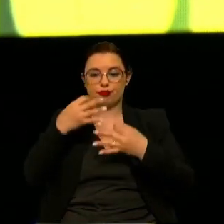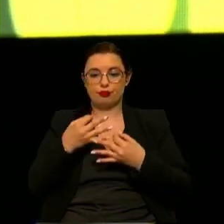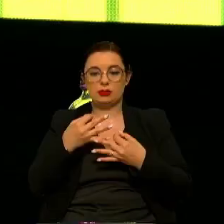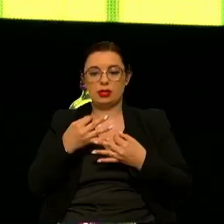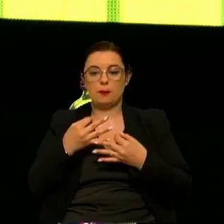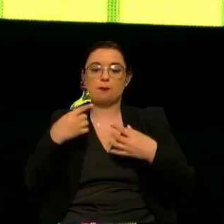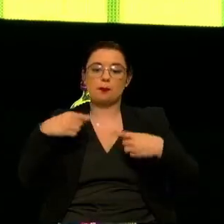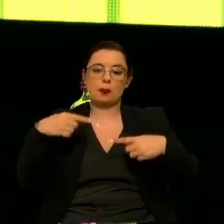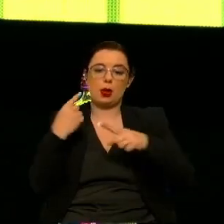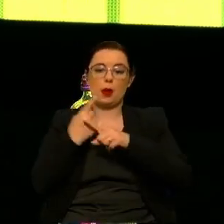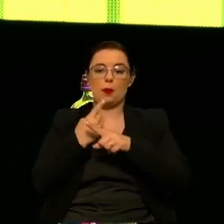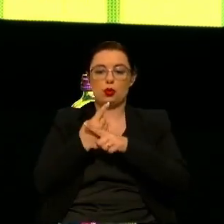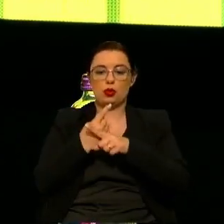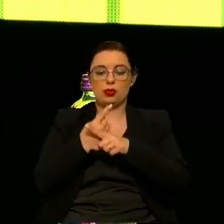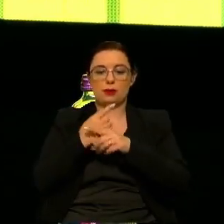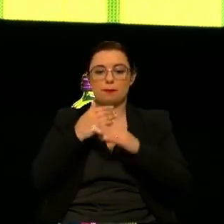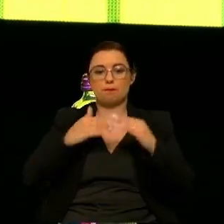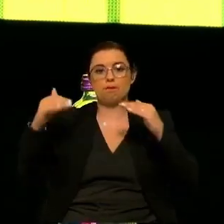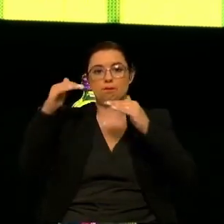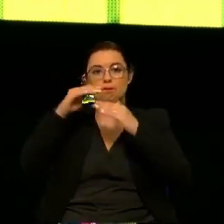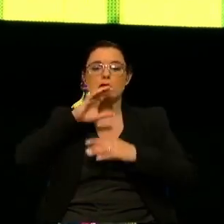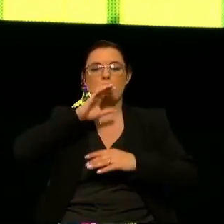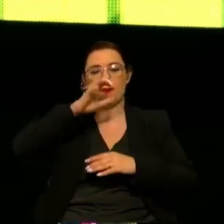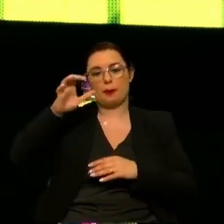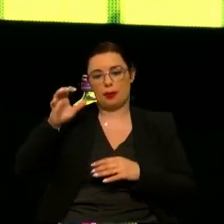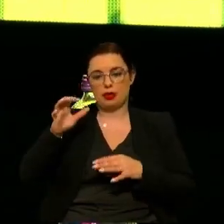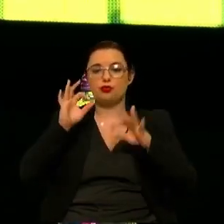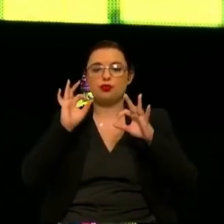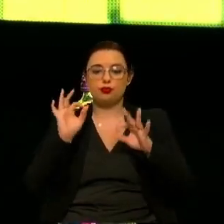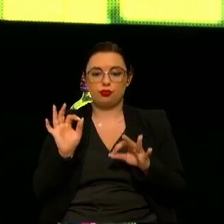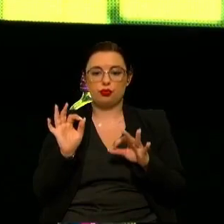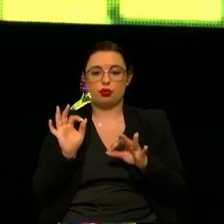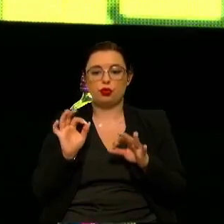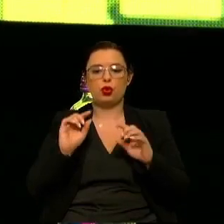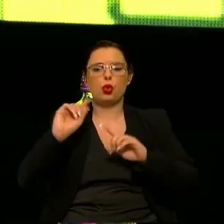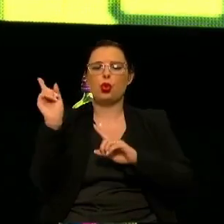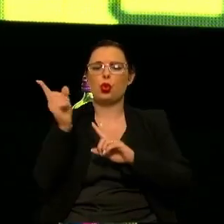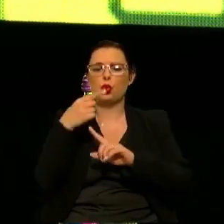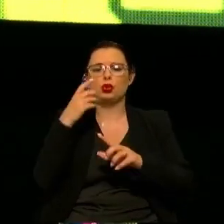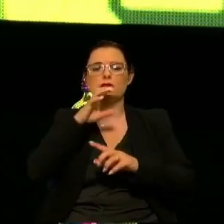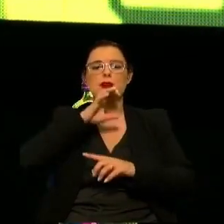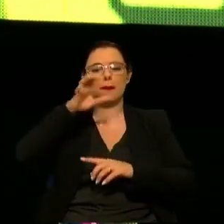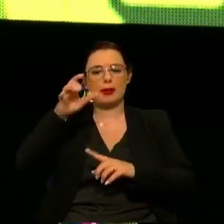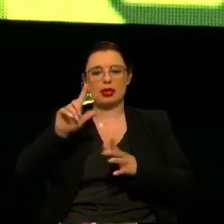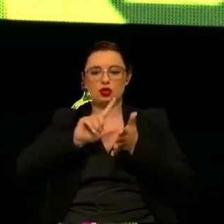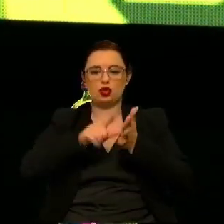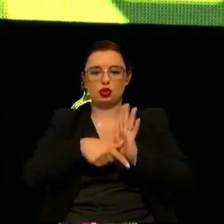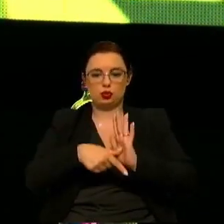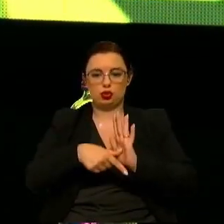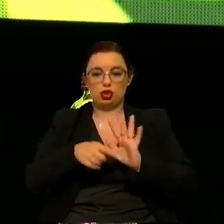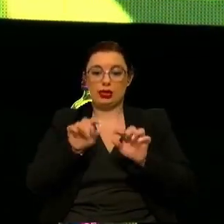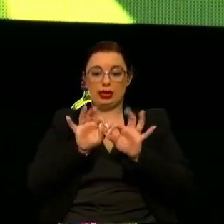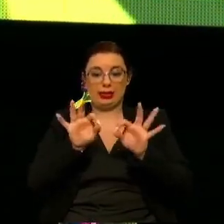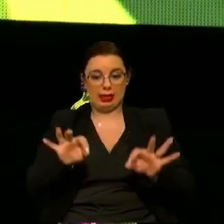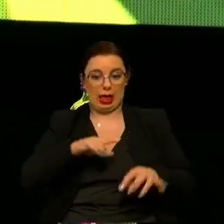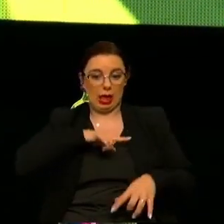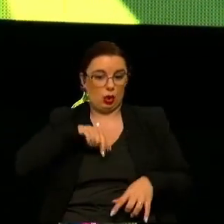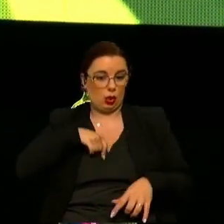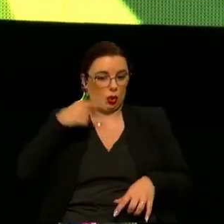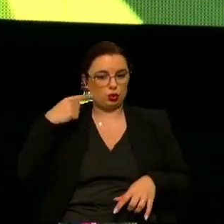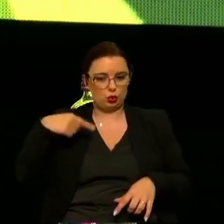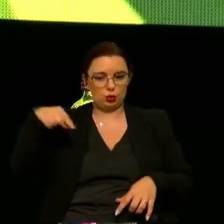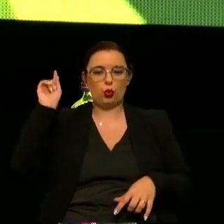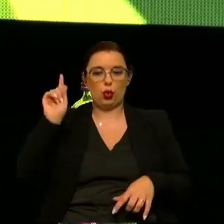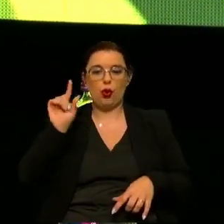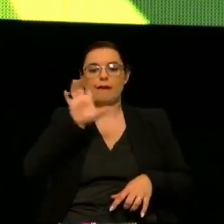be complete? The country's sovereignty, and not all countries have such a project like